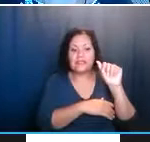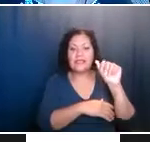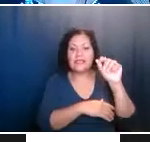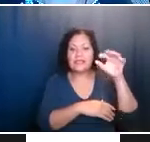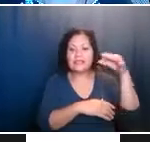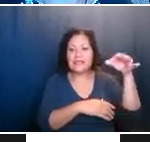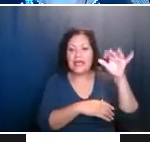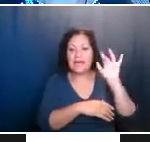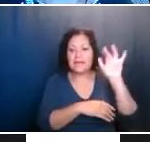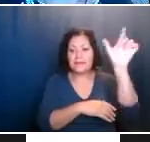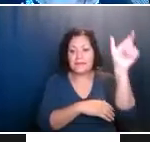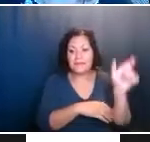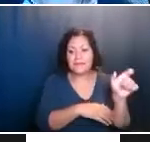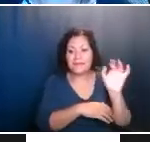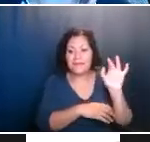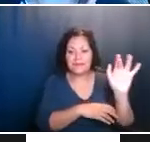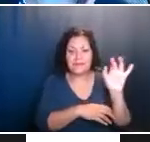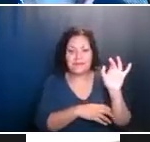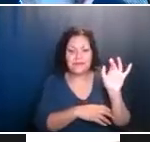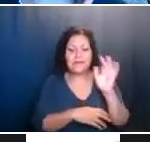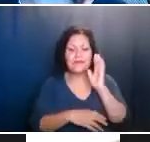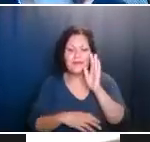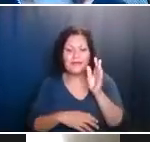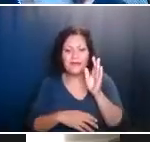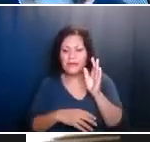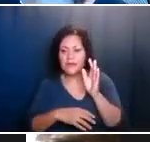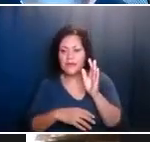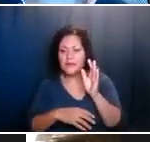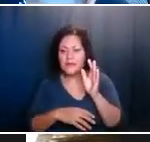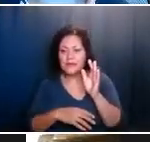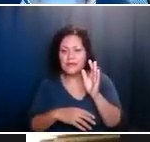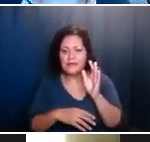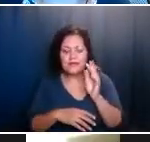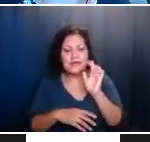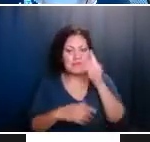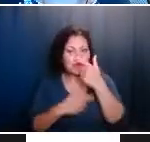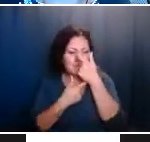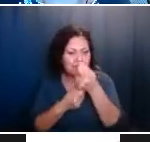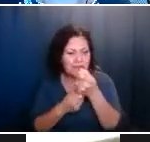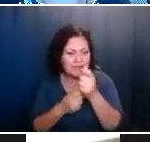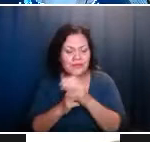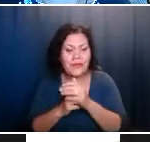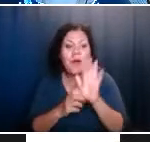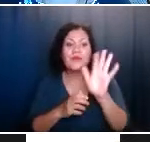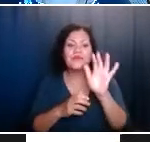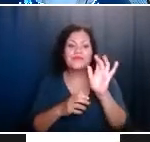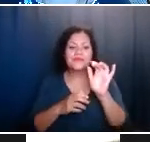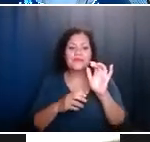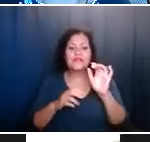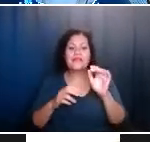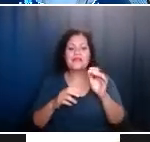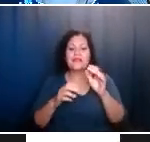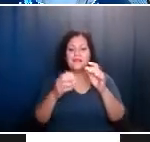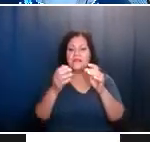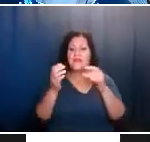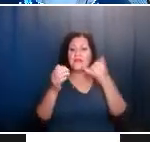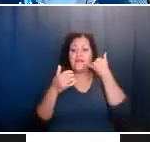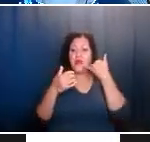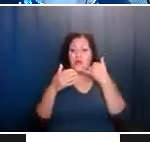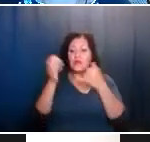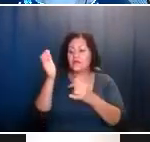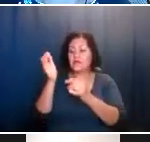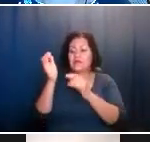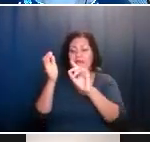going to be, this is going to be interesting. Oh, it's this second button down here. Here's your home